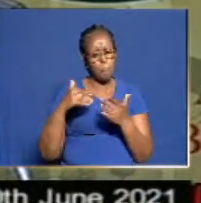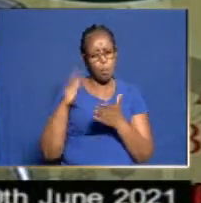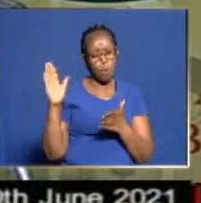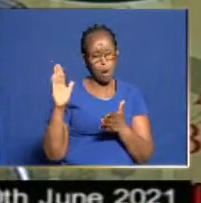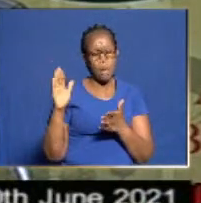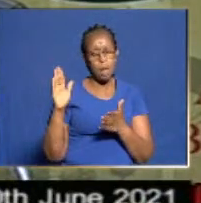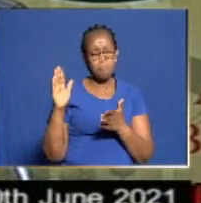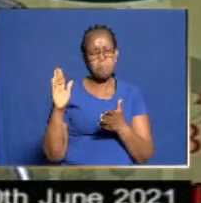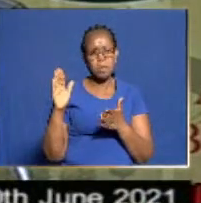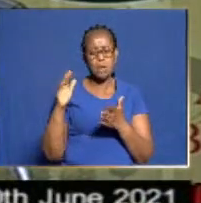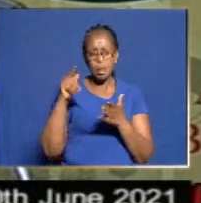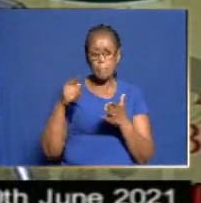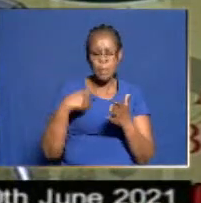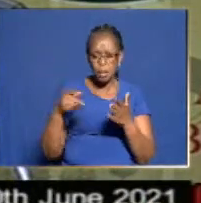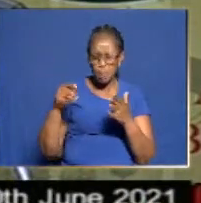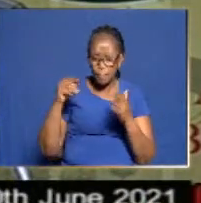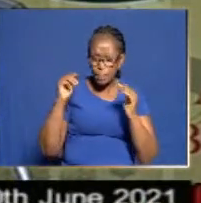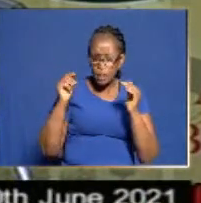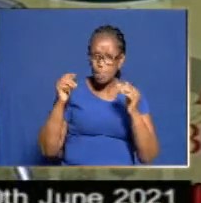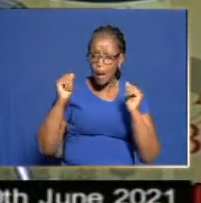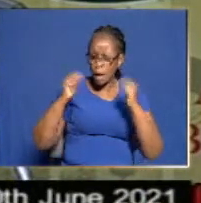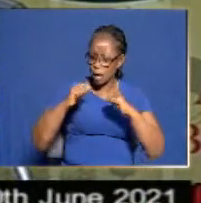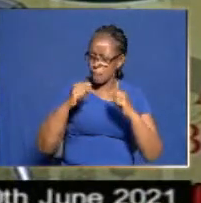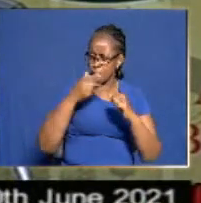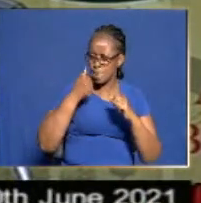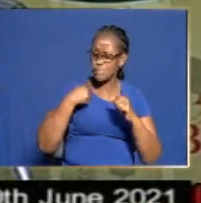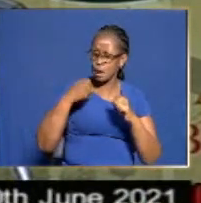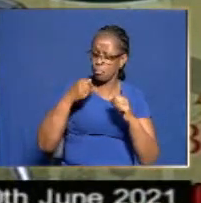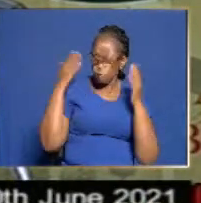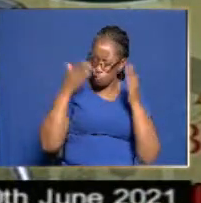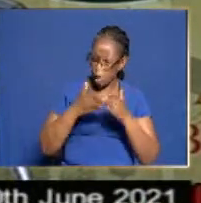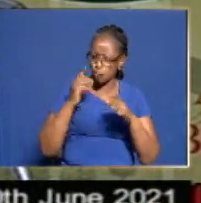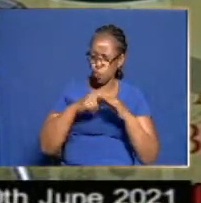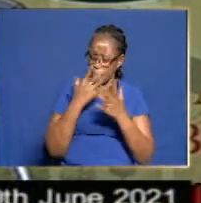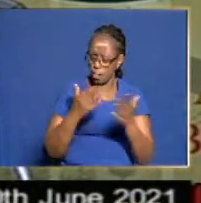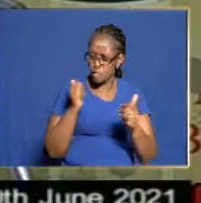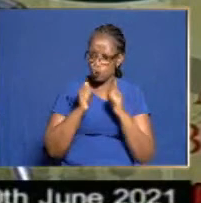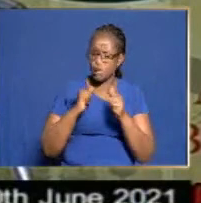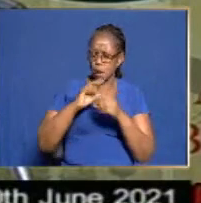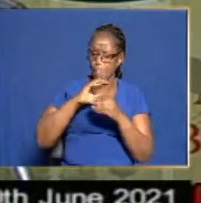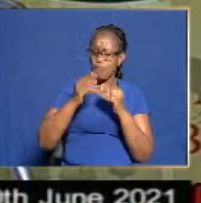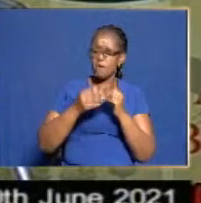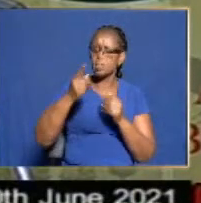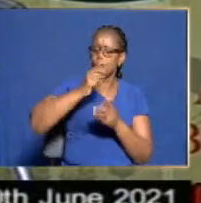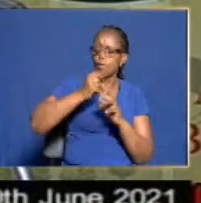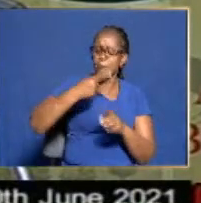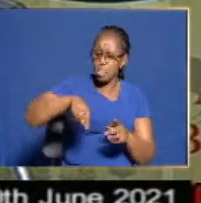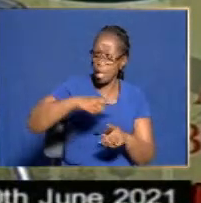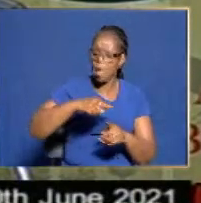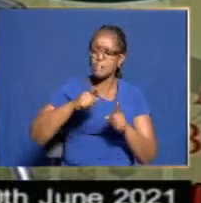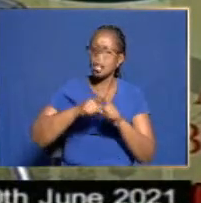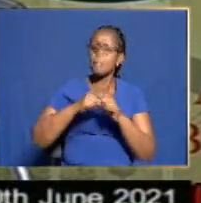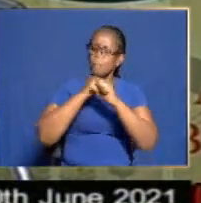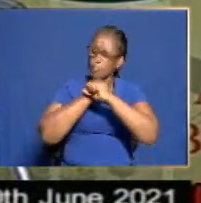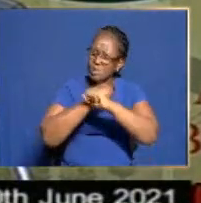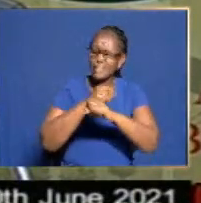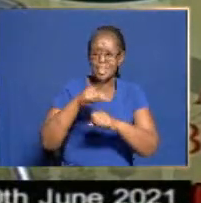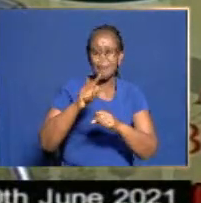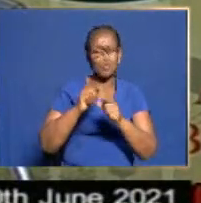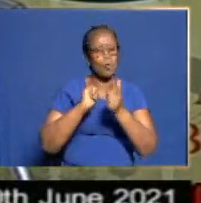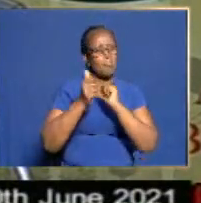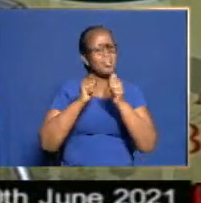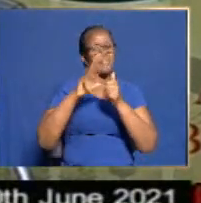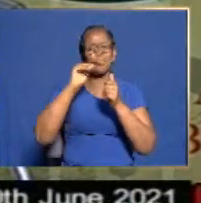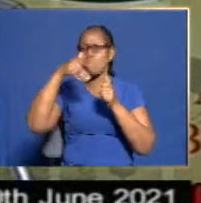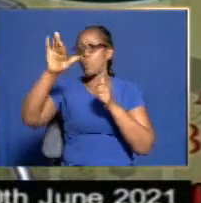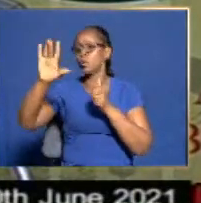region and agreed on measures to protect locally manufactured products from unfair competition. The agreed